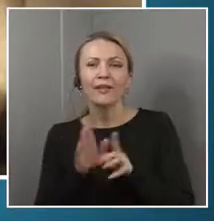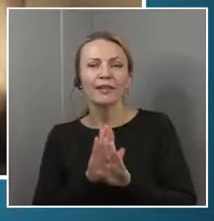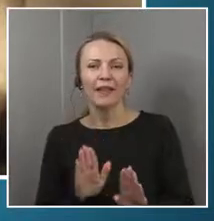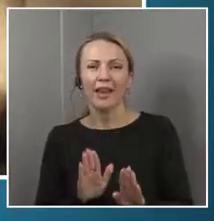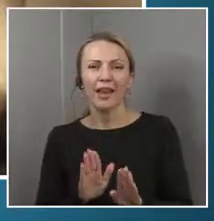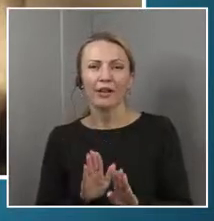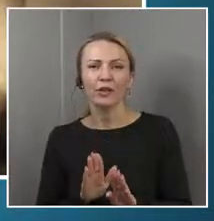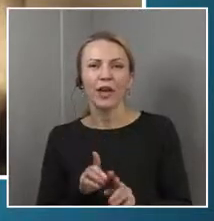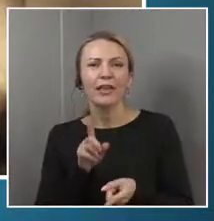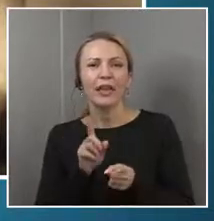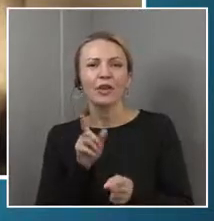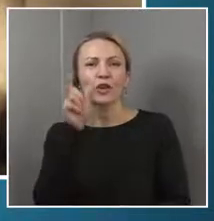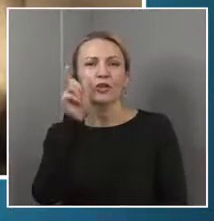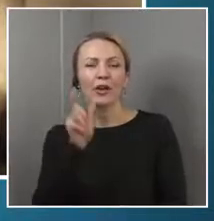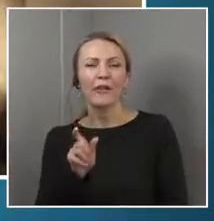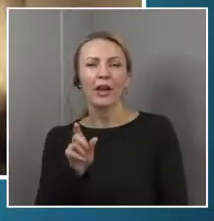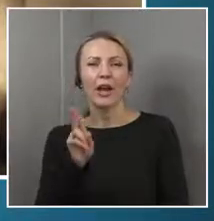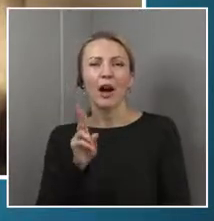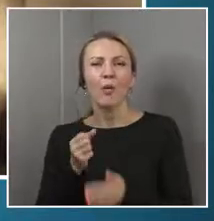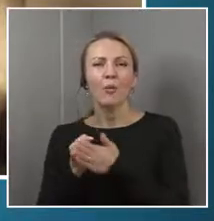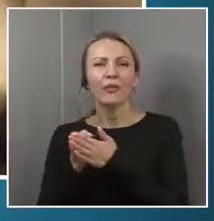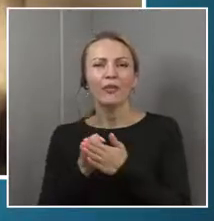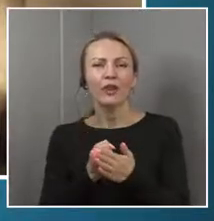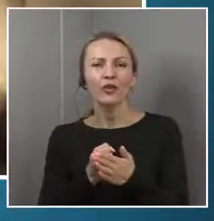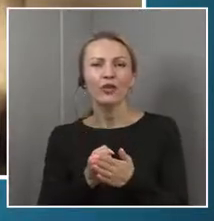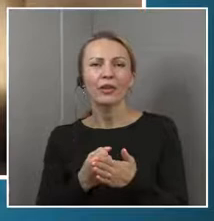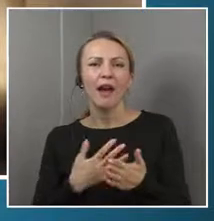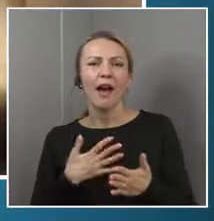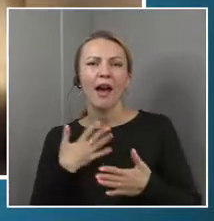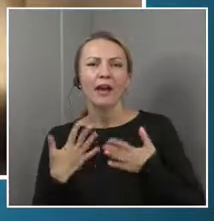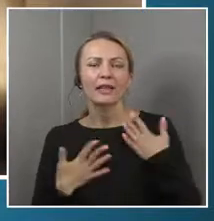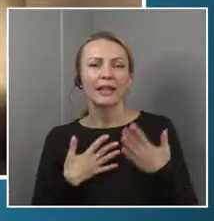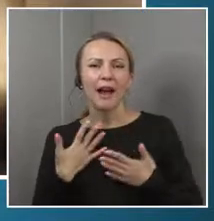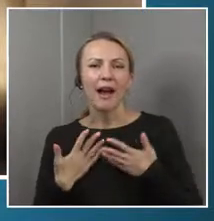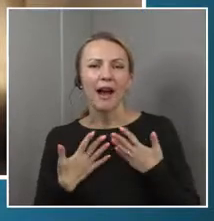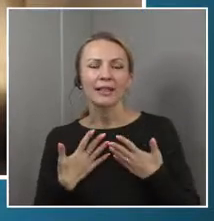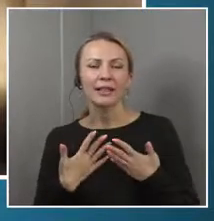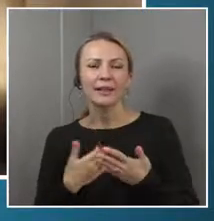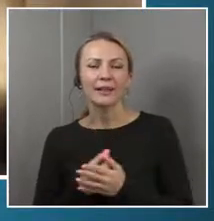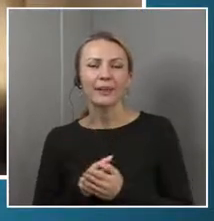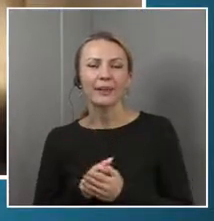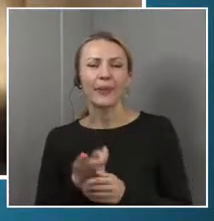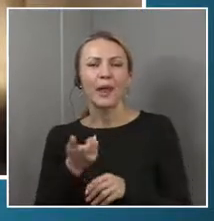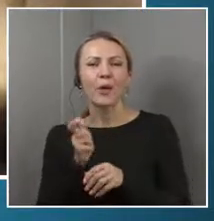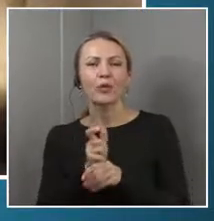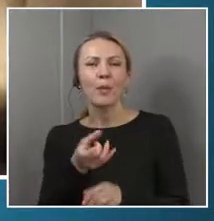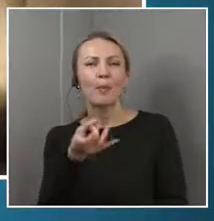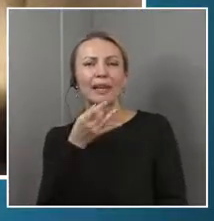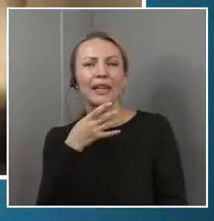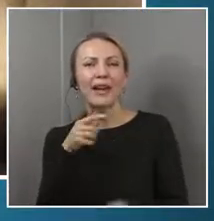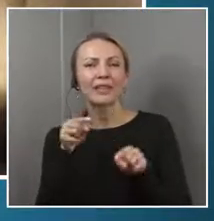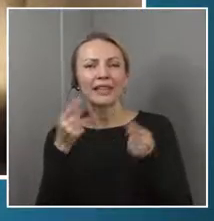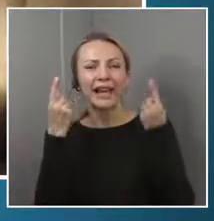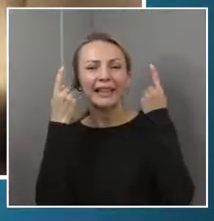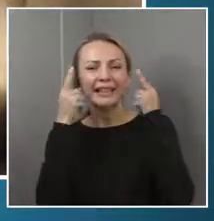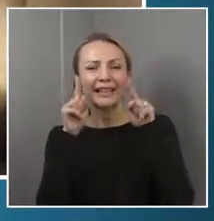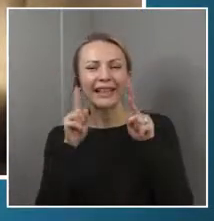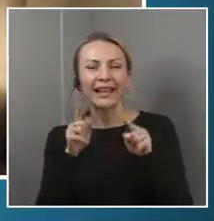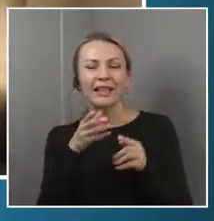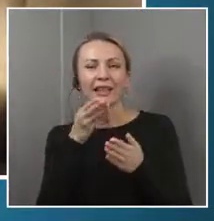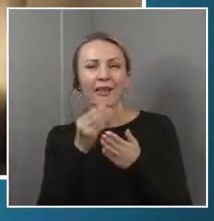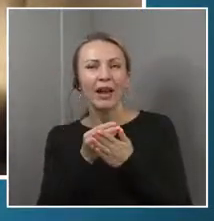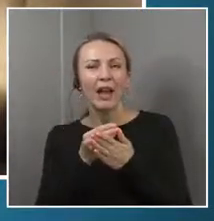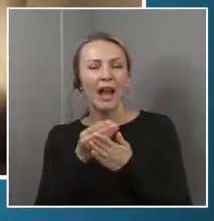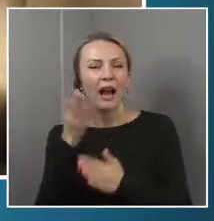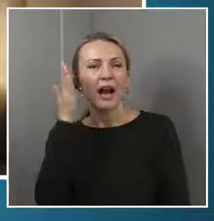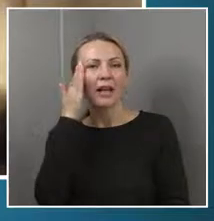noted. But and I think I love the idea of a collection in your head, but the motivations can vary.